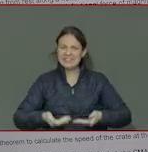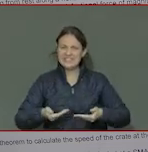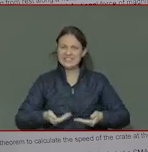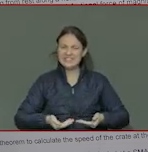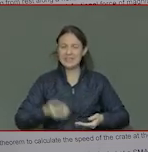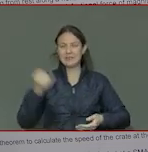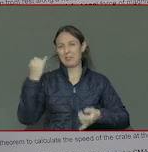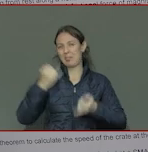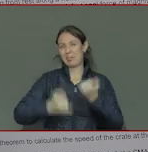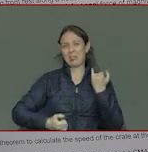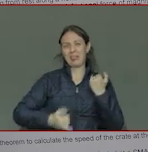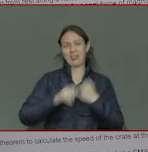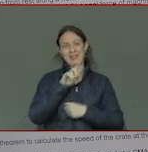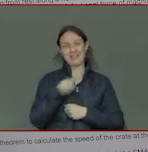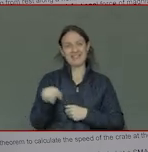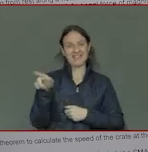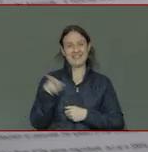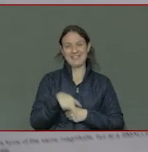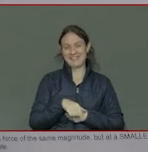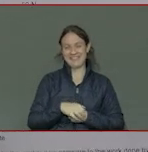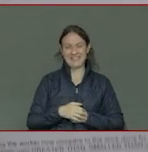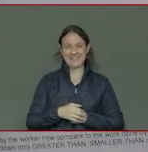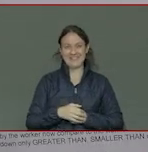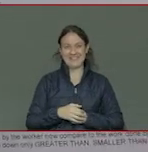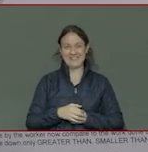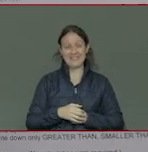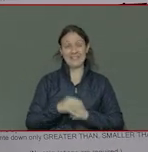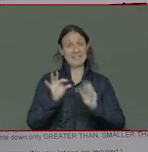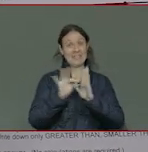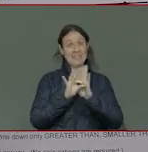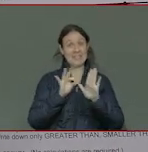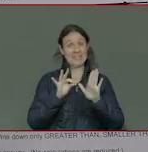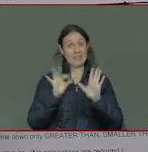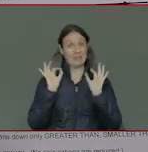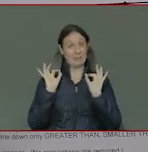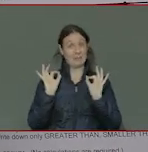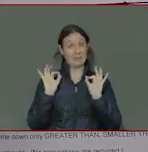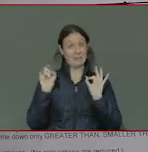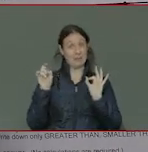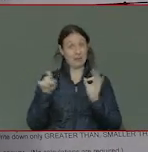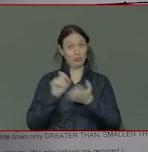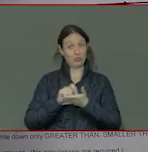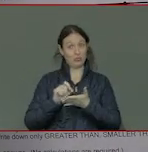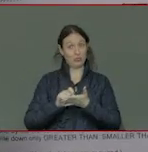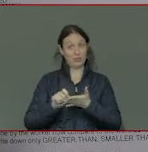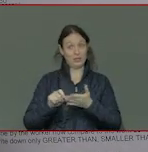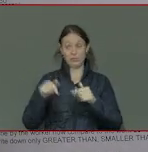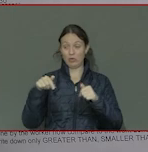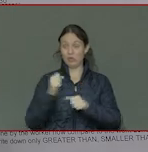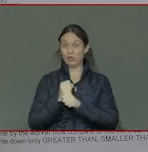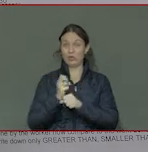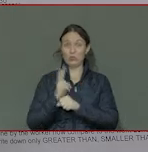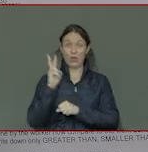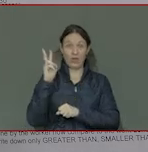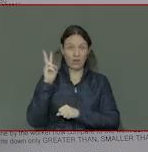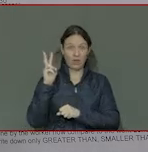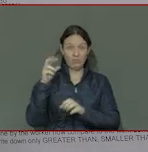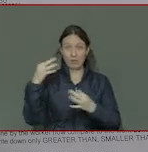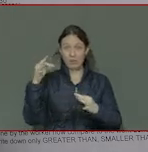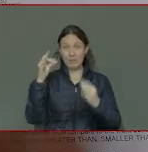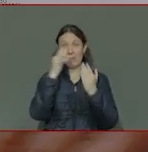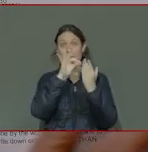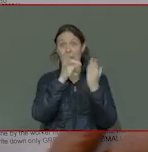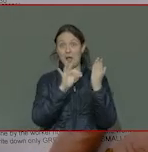make sure, and they're very difficult when marking in the matric paper. It's very difficult when you